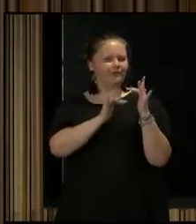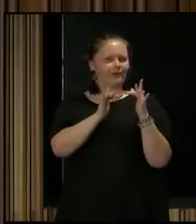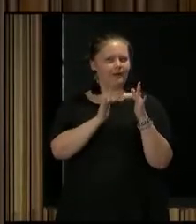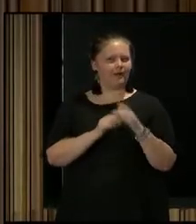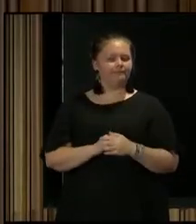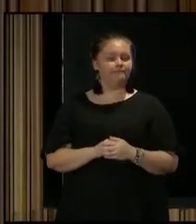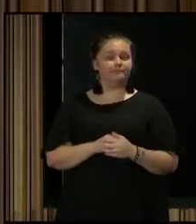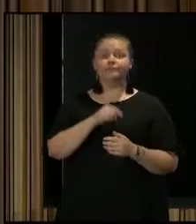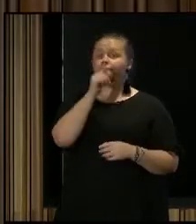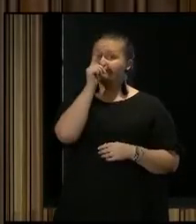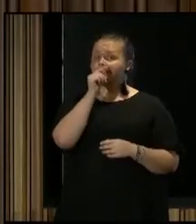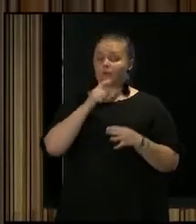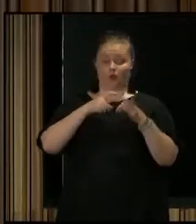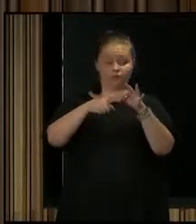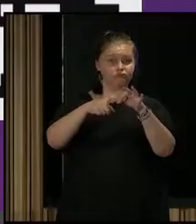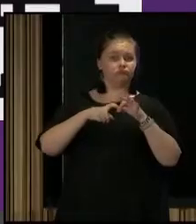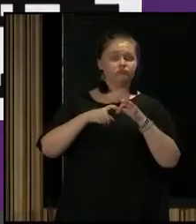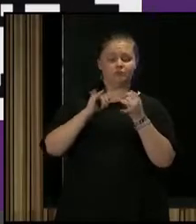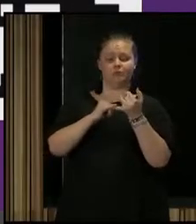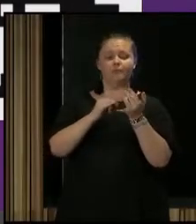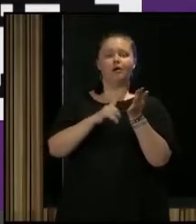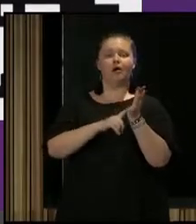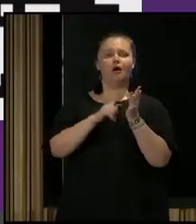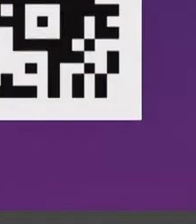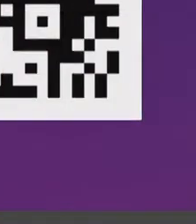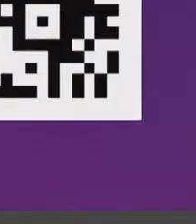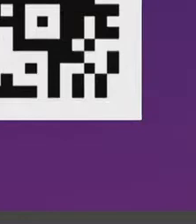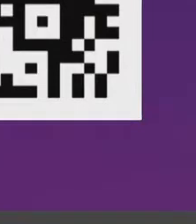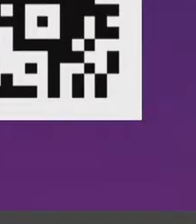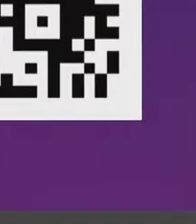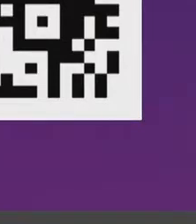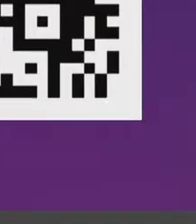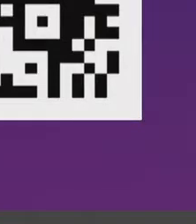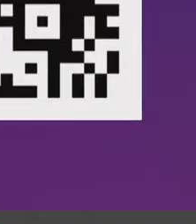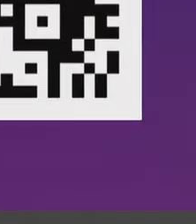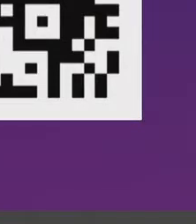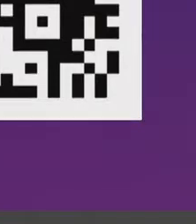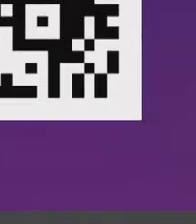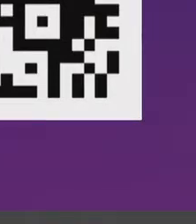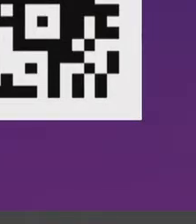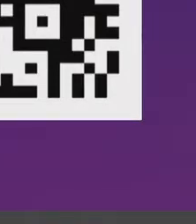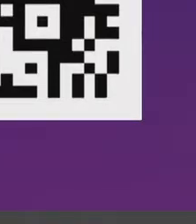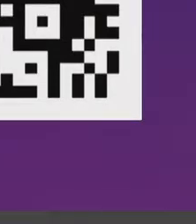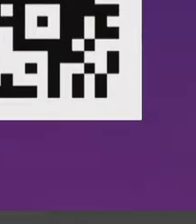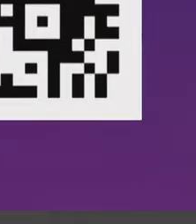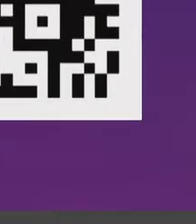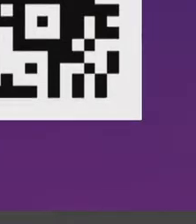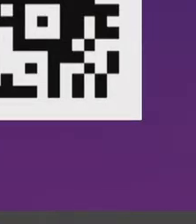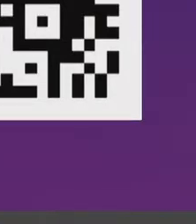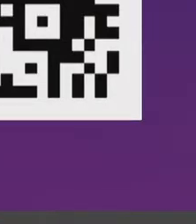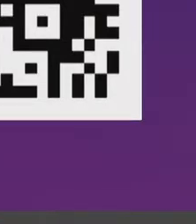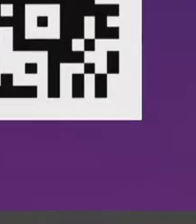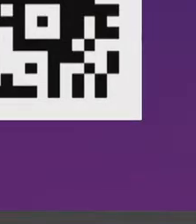collect questions from both online and people in the audience here on site. So go to slido.com and enter the